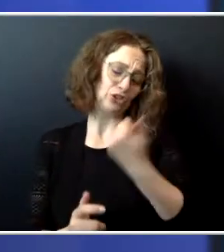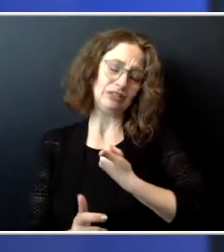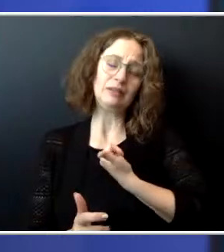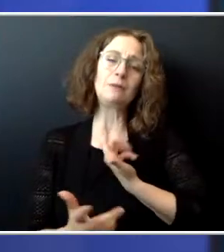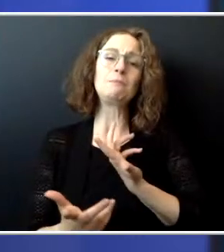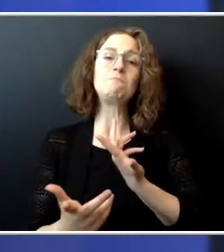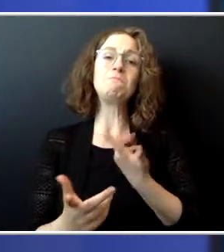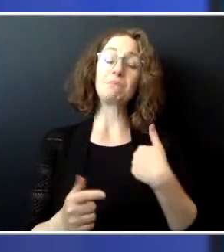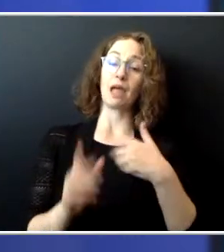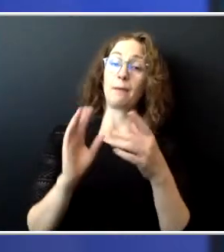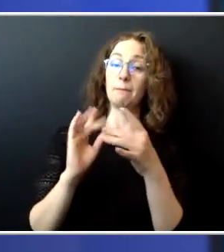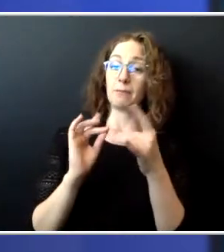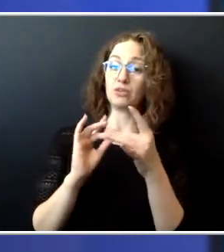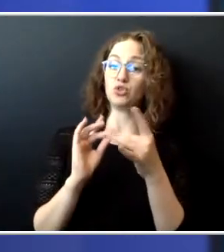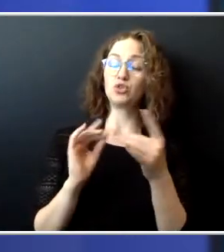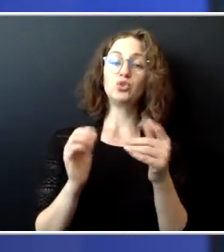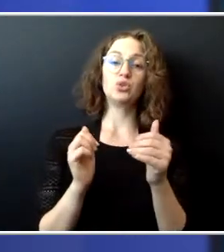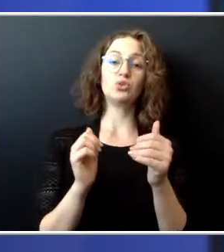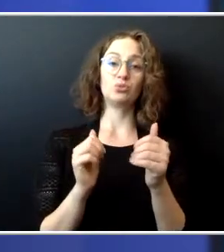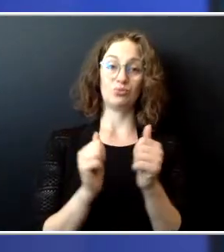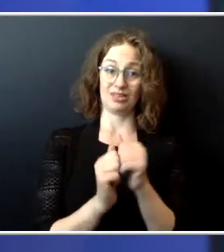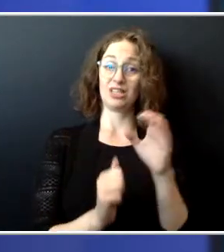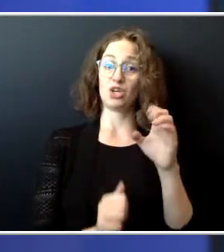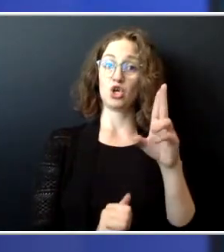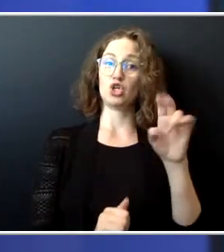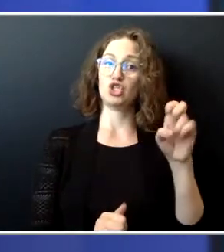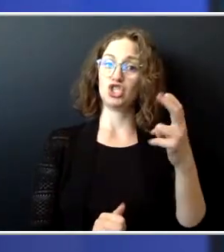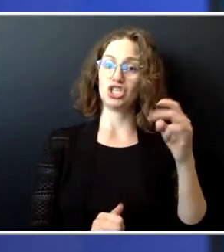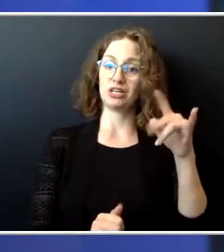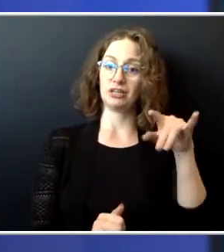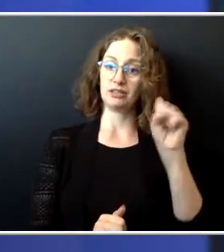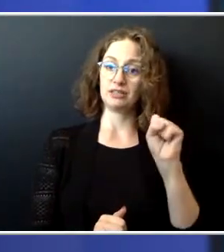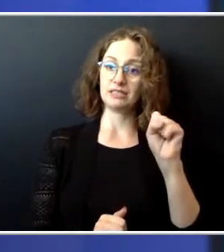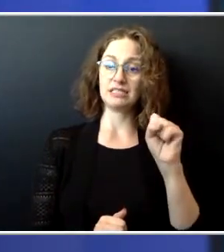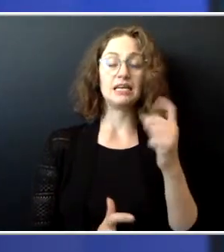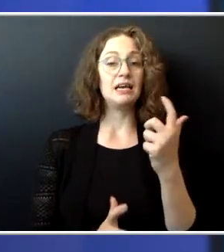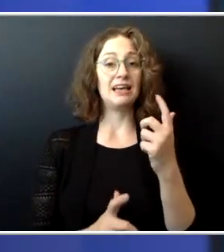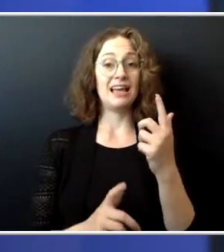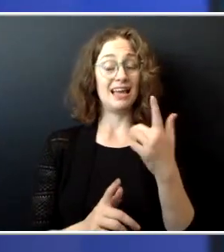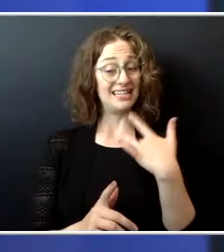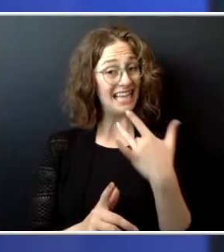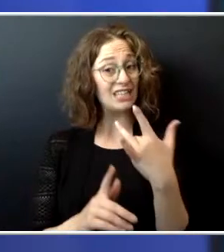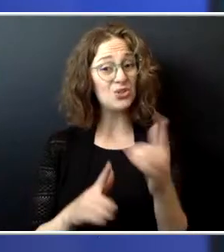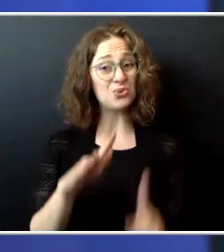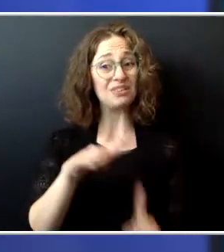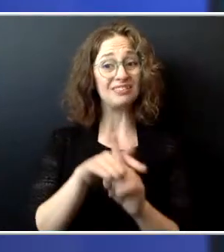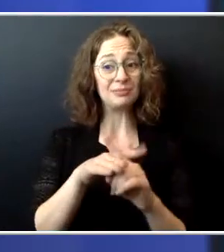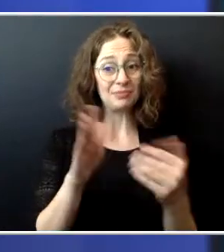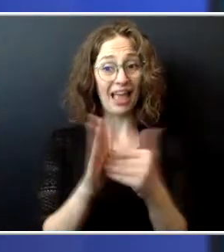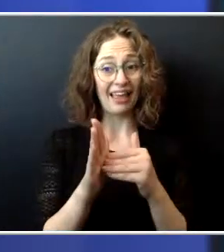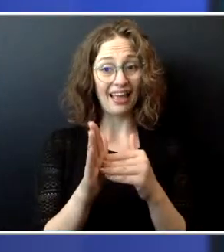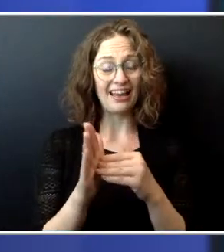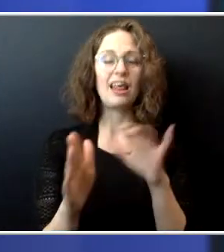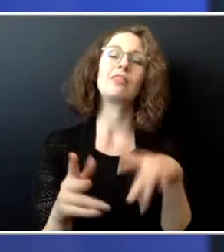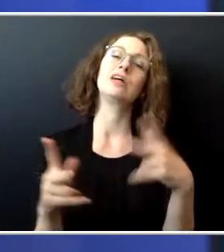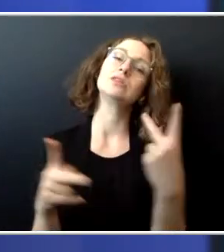earlier, with this condition, it's not uncommon to recur. And of course, that's the worst thing. You don't want recurrent.